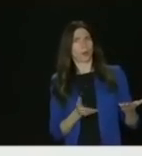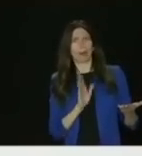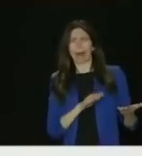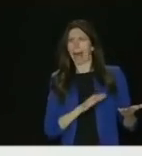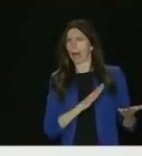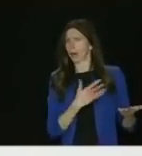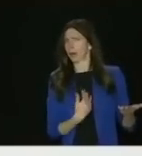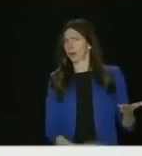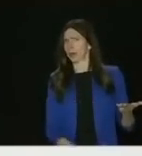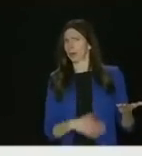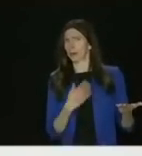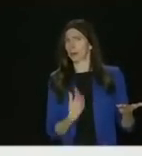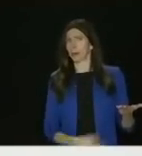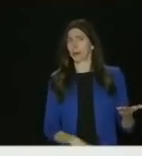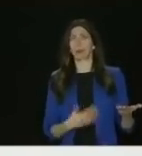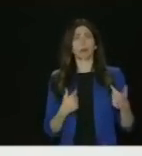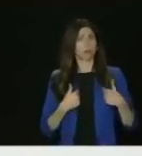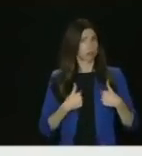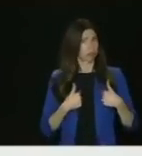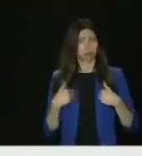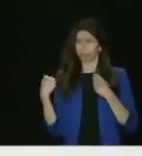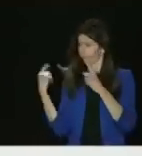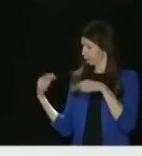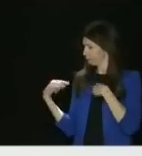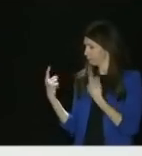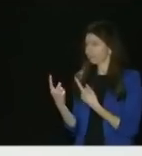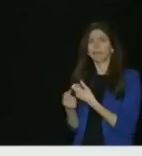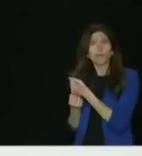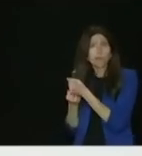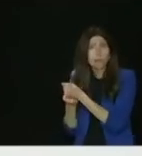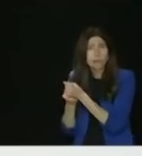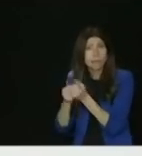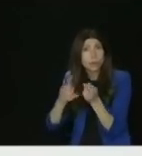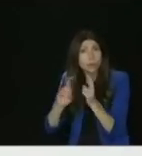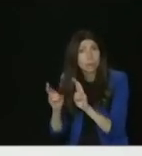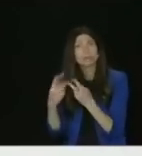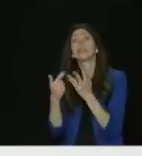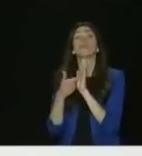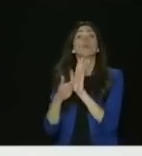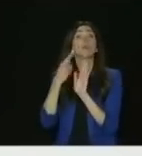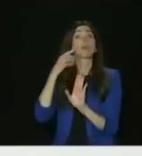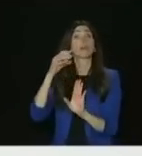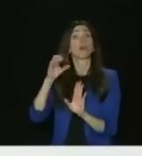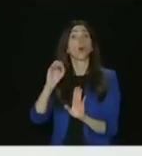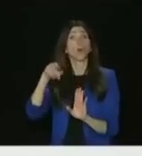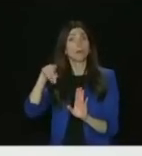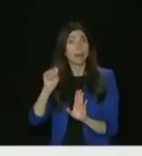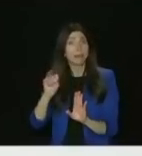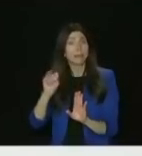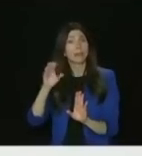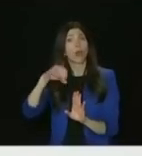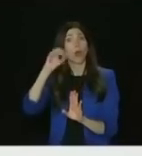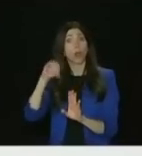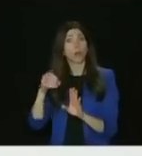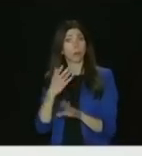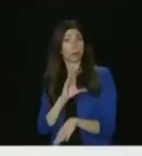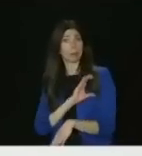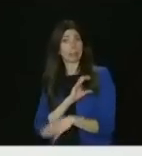We were there to provide additional resources from the very beginning to Ottawa's local police service and elsewhere. We were there